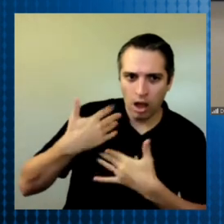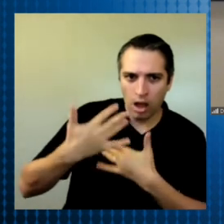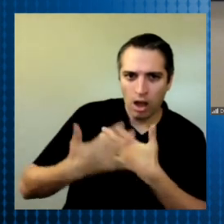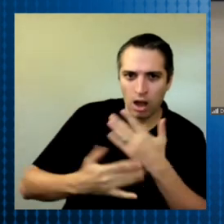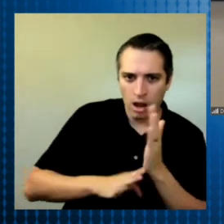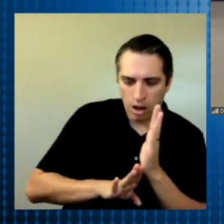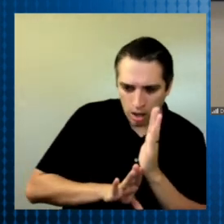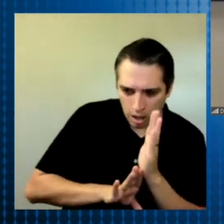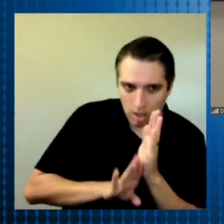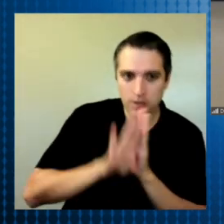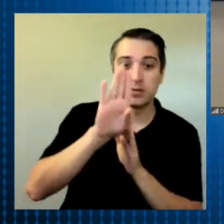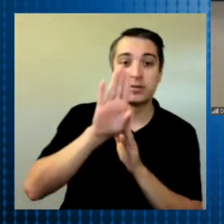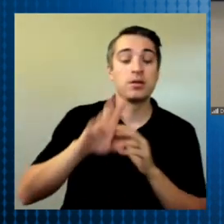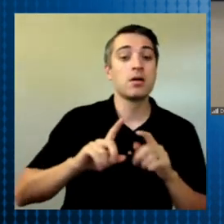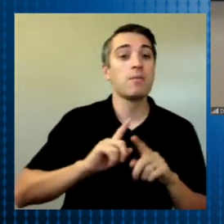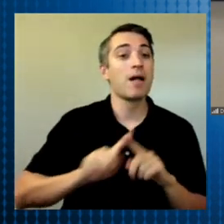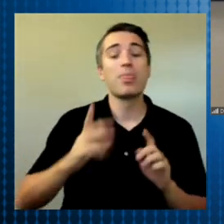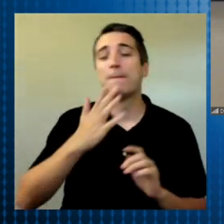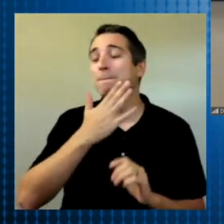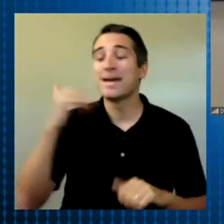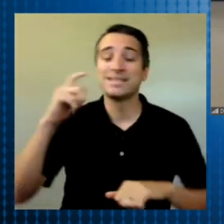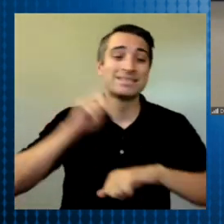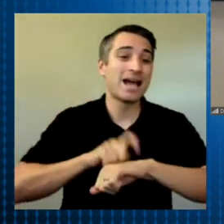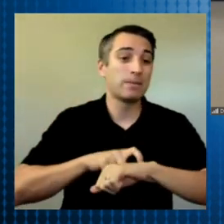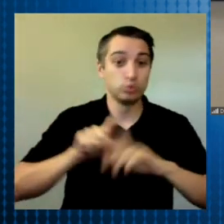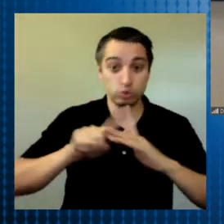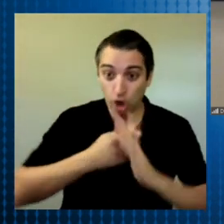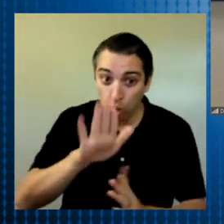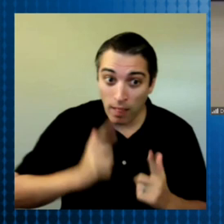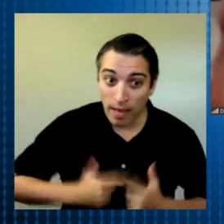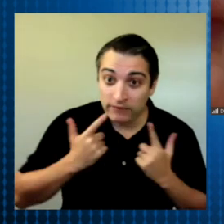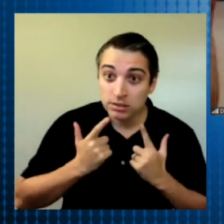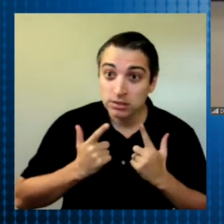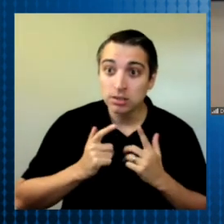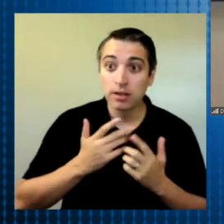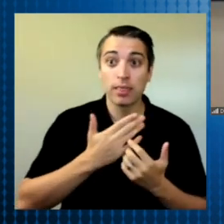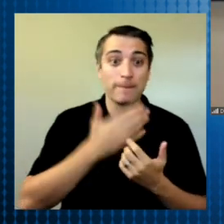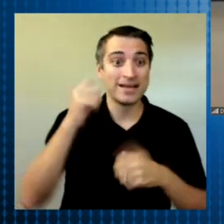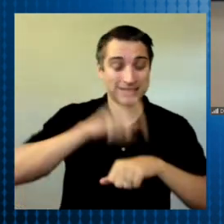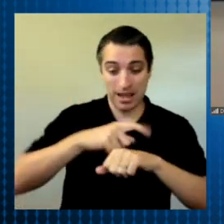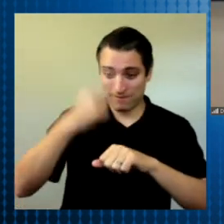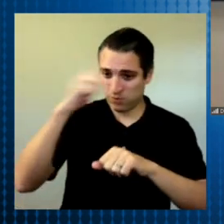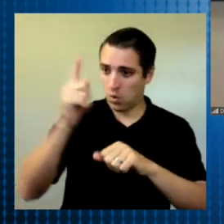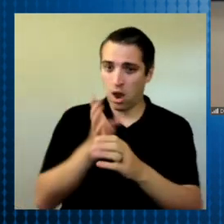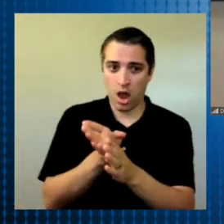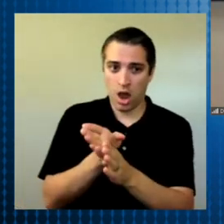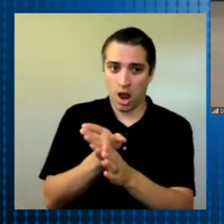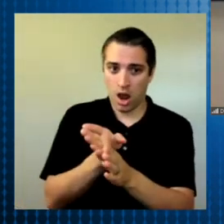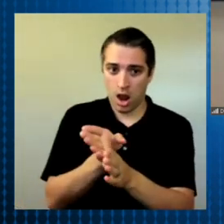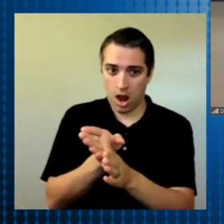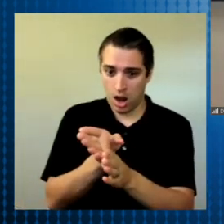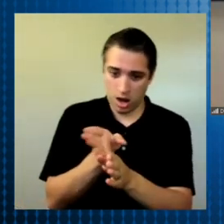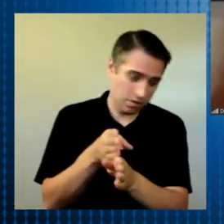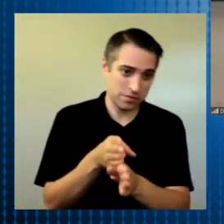to start to correct your life, to fit your life, is right now. And by the way, I'm a C student, but there's a book everybody